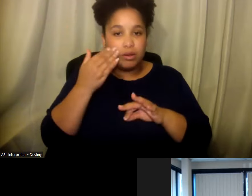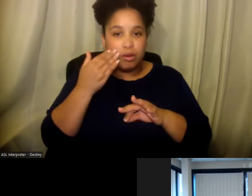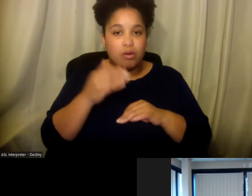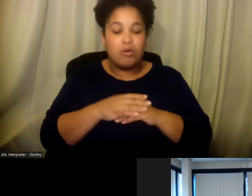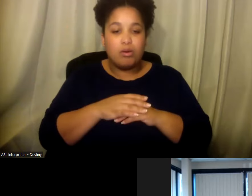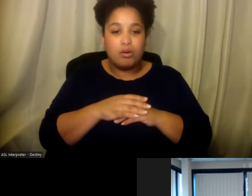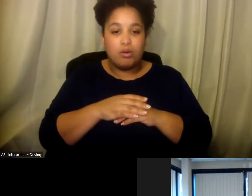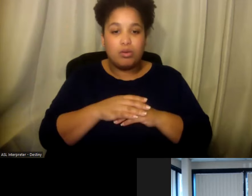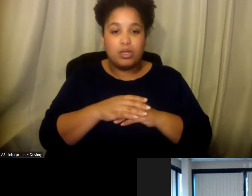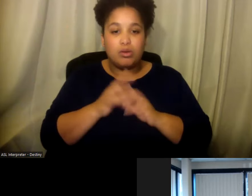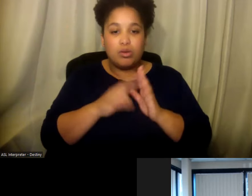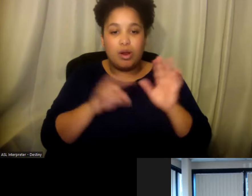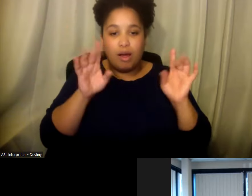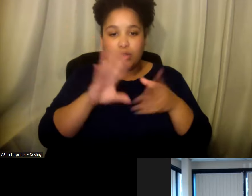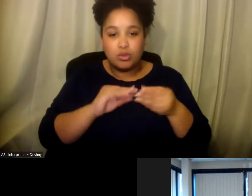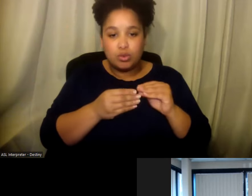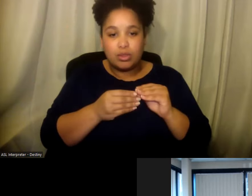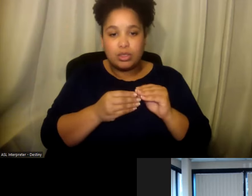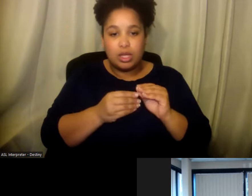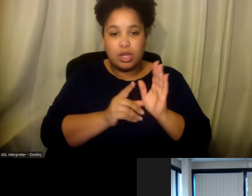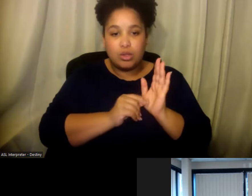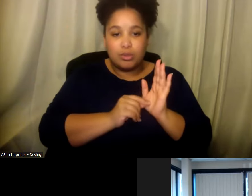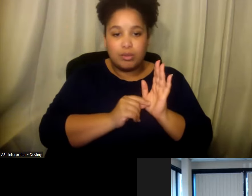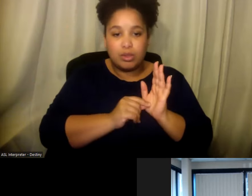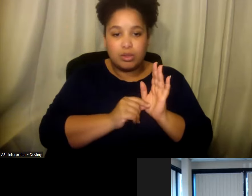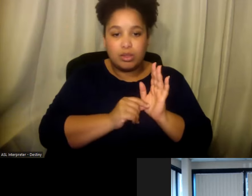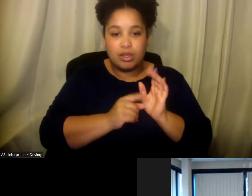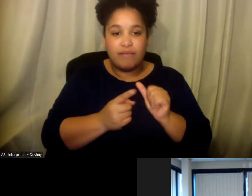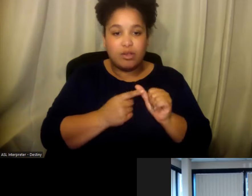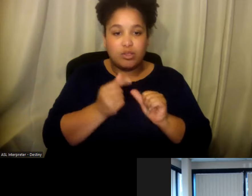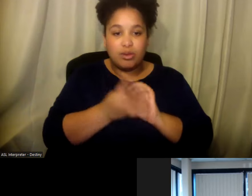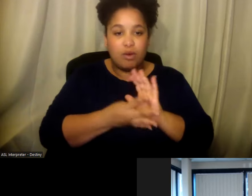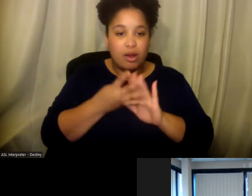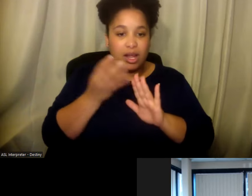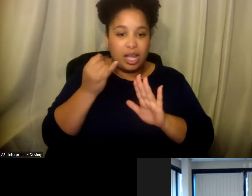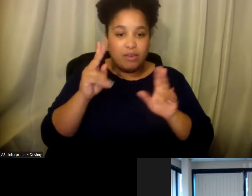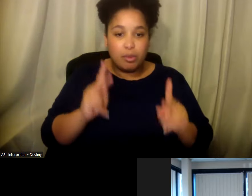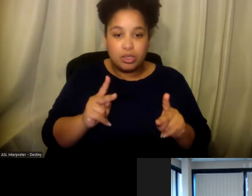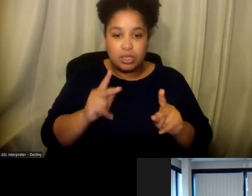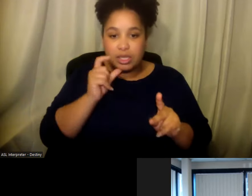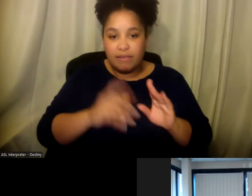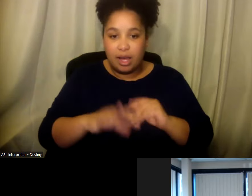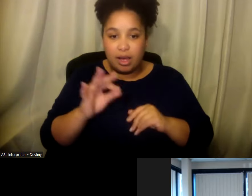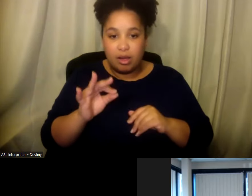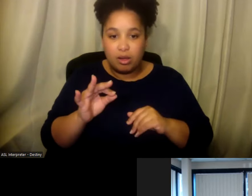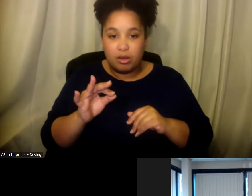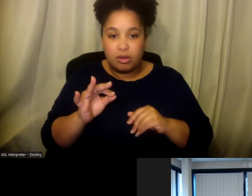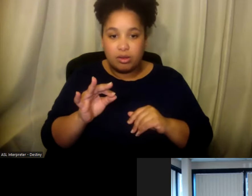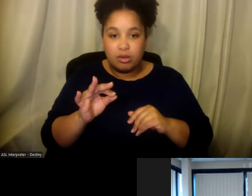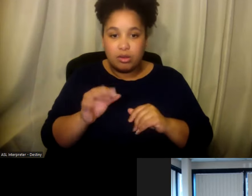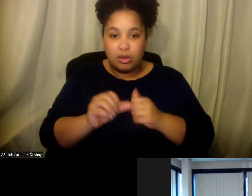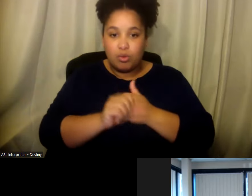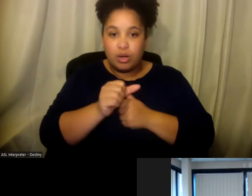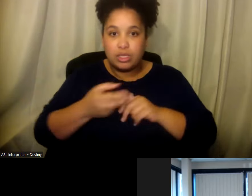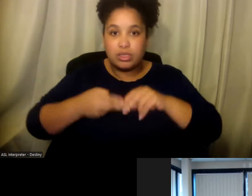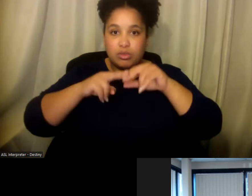we read this horrific stories in the newspaper, that within the first 24 hours, if somebody's not found, the risk goes